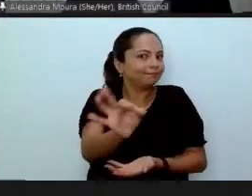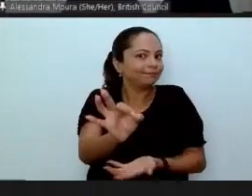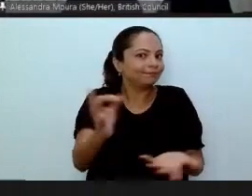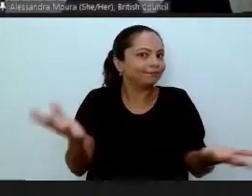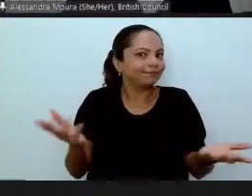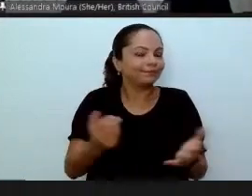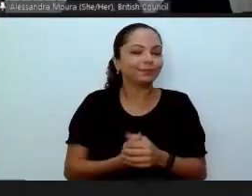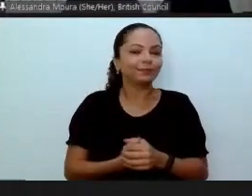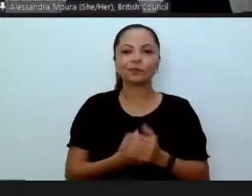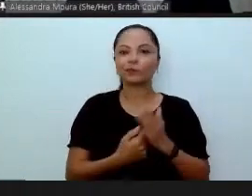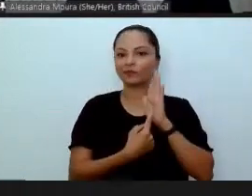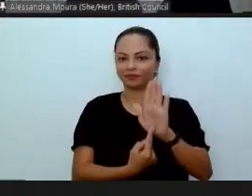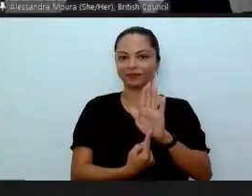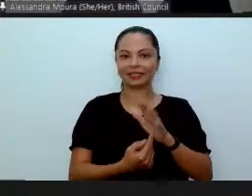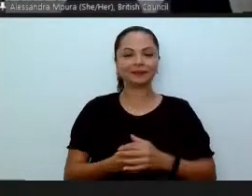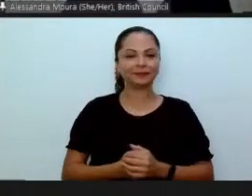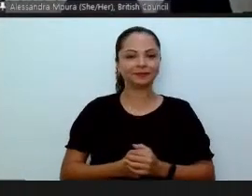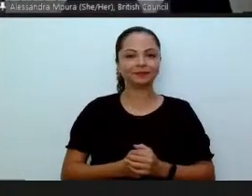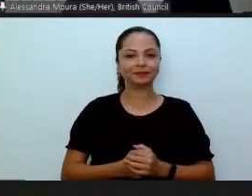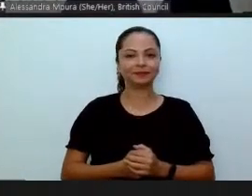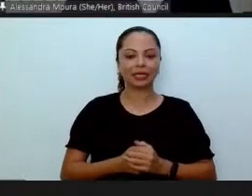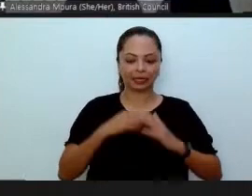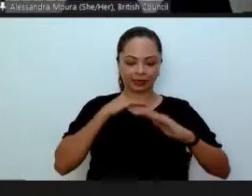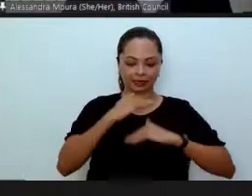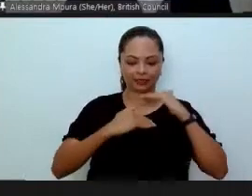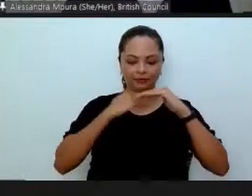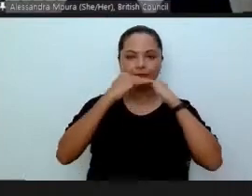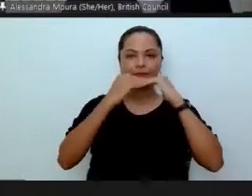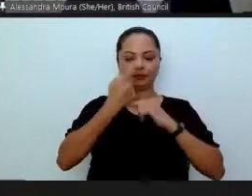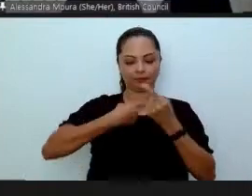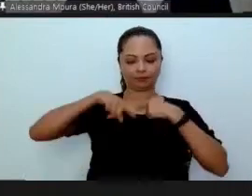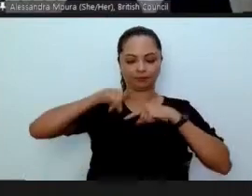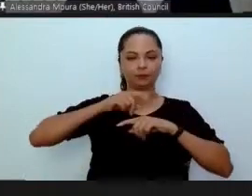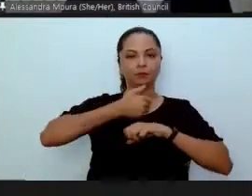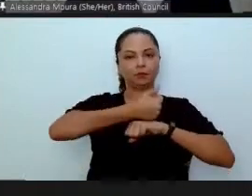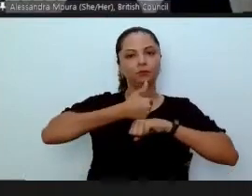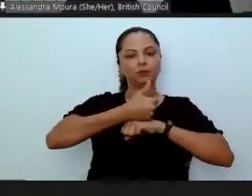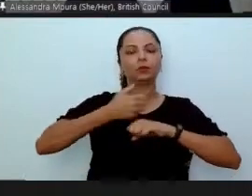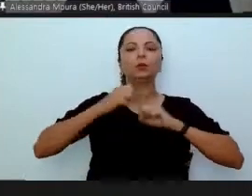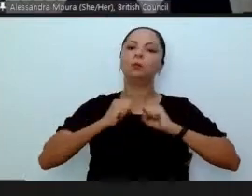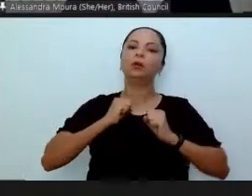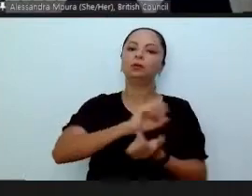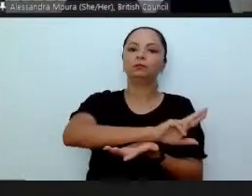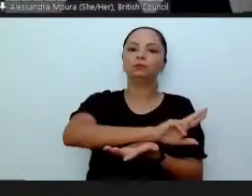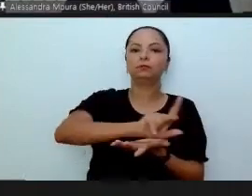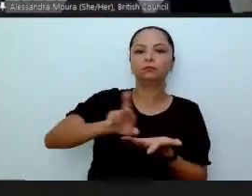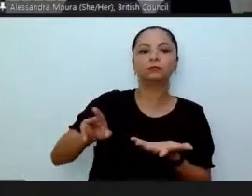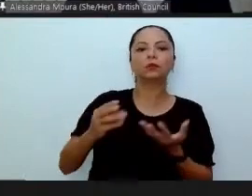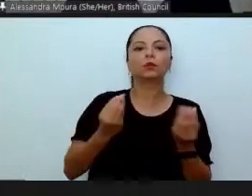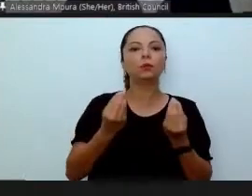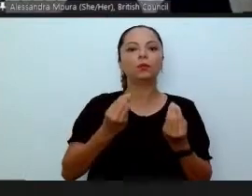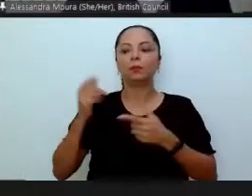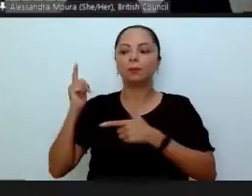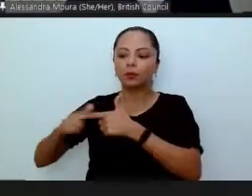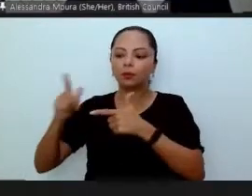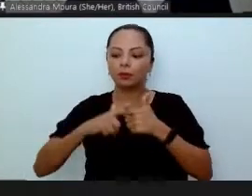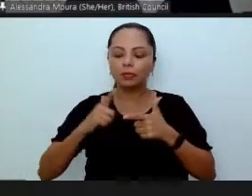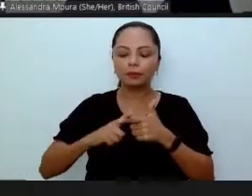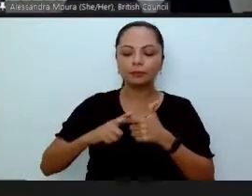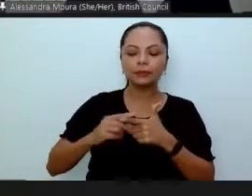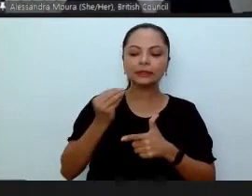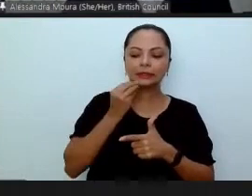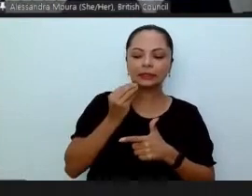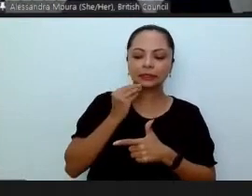take place in a variety of ways. For example, trying to solve problems in your work, trying out new